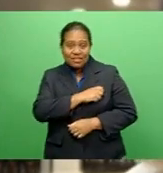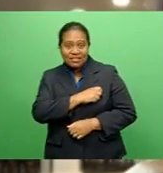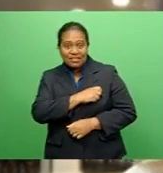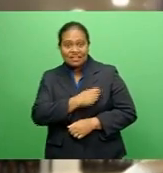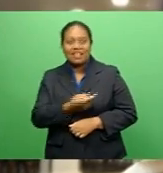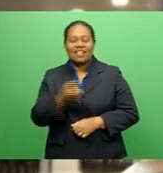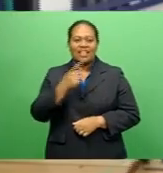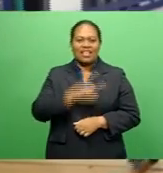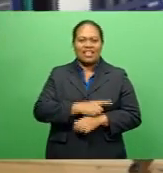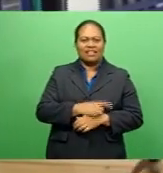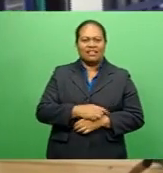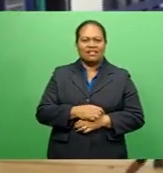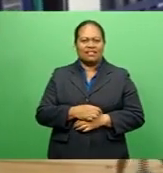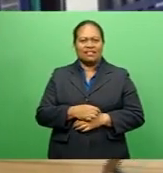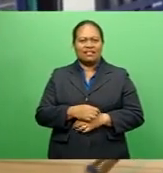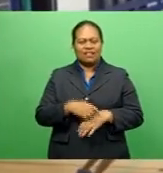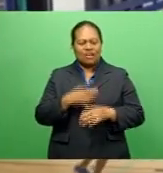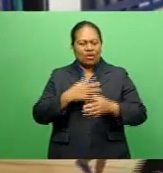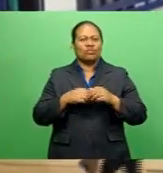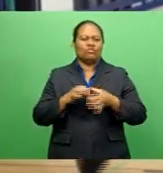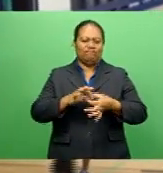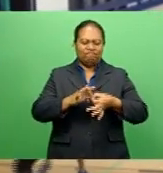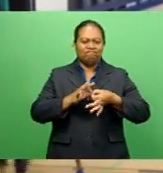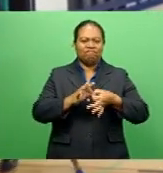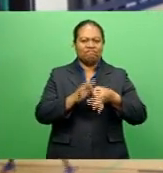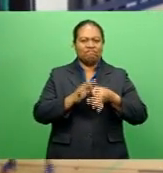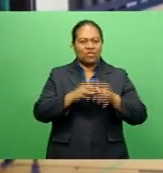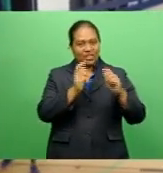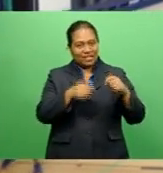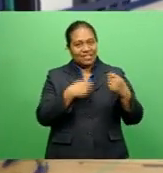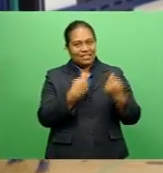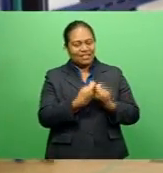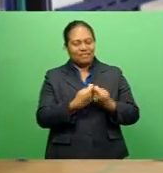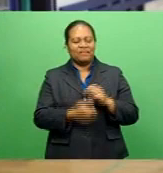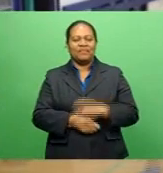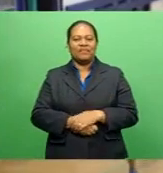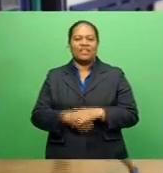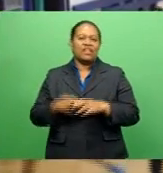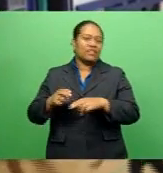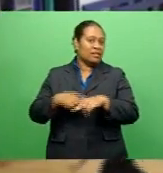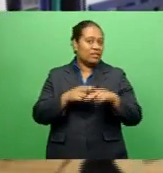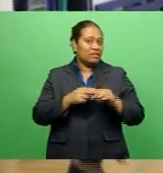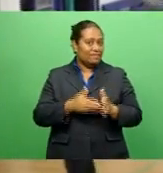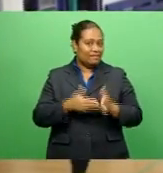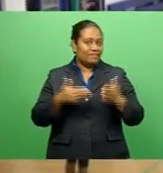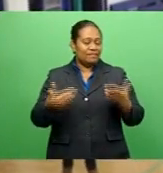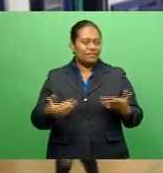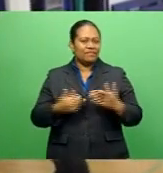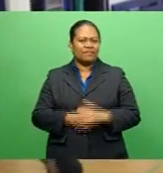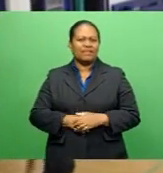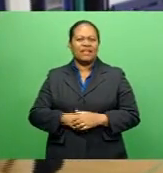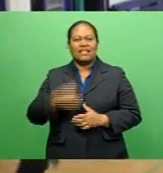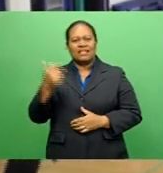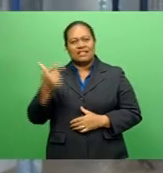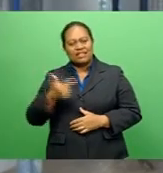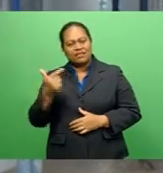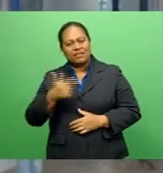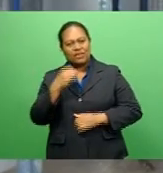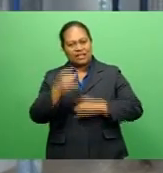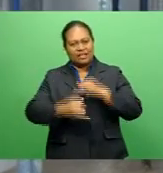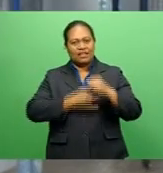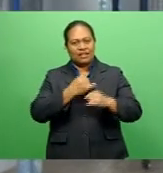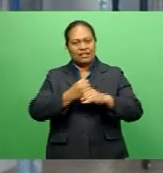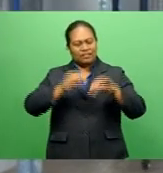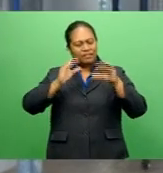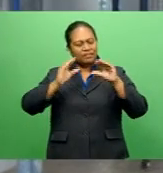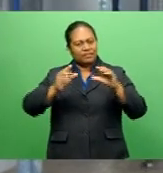and amongst each other, just to get our team culture sort of going. Fiji is currently ranked 17th on the International